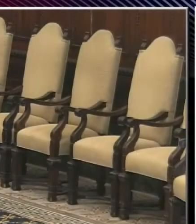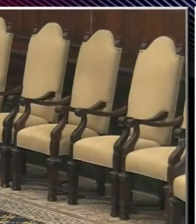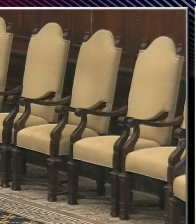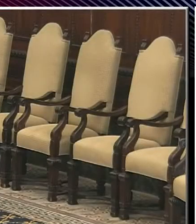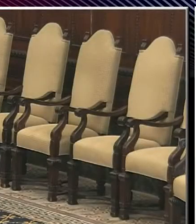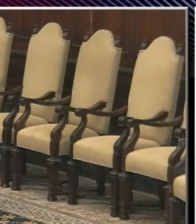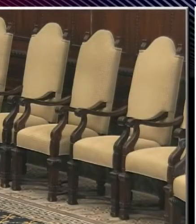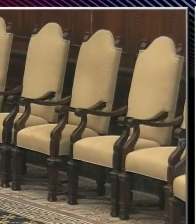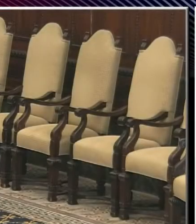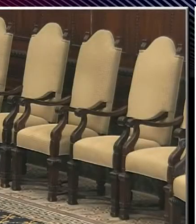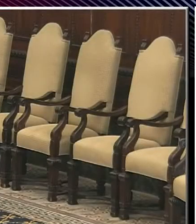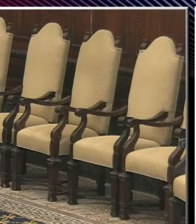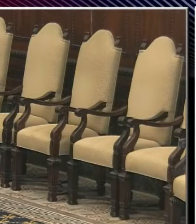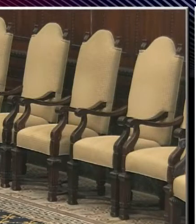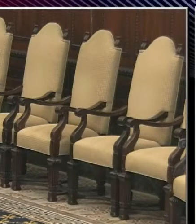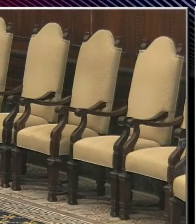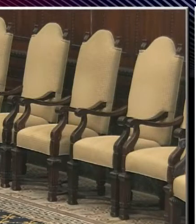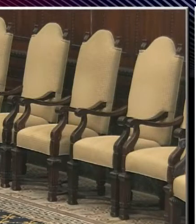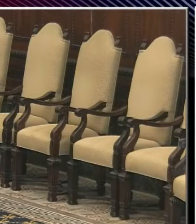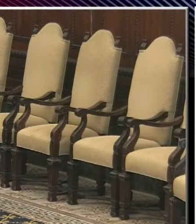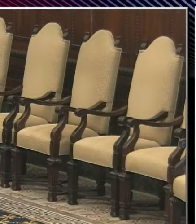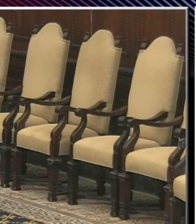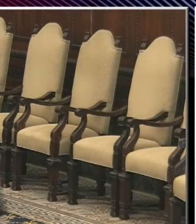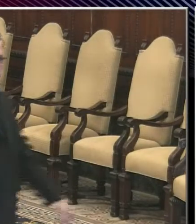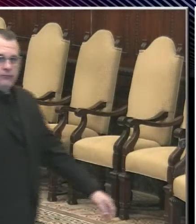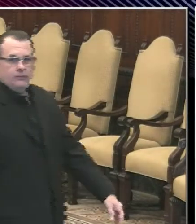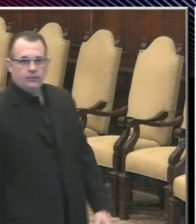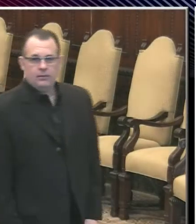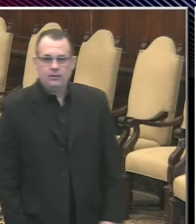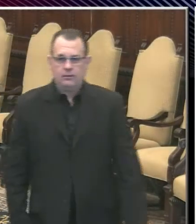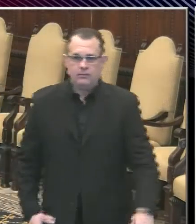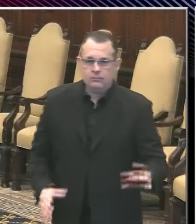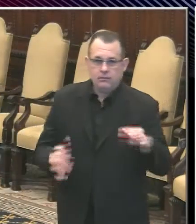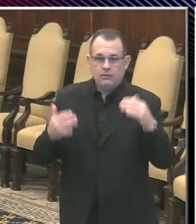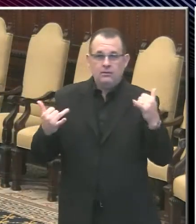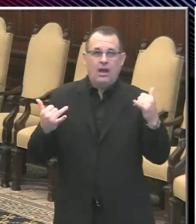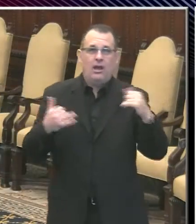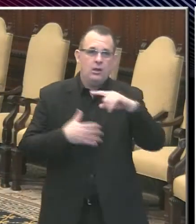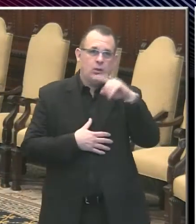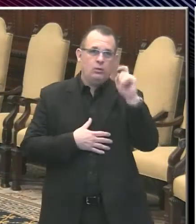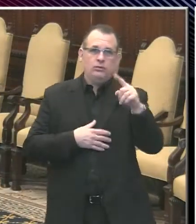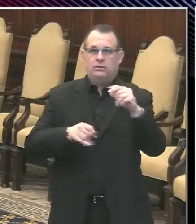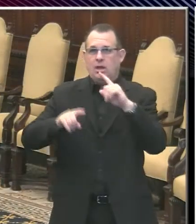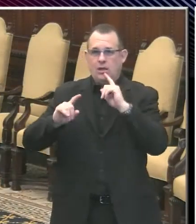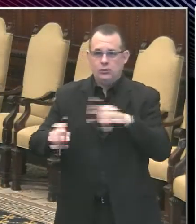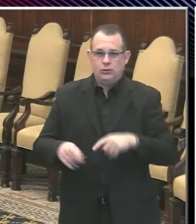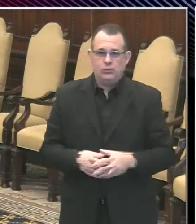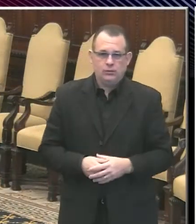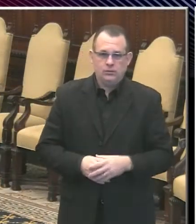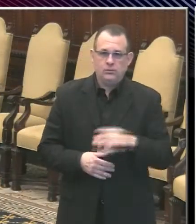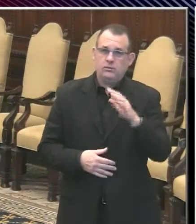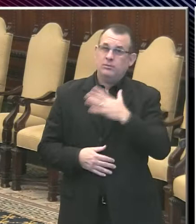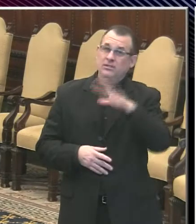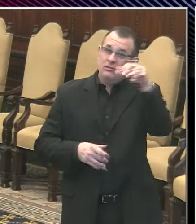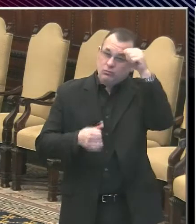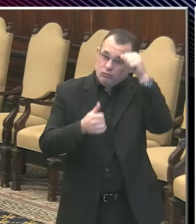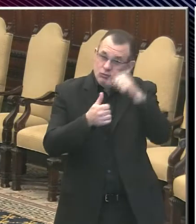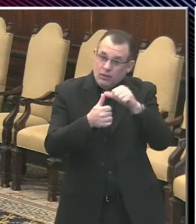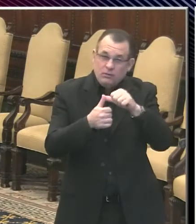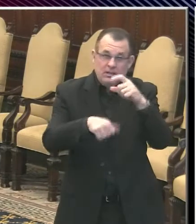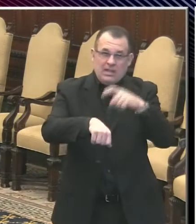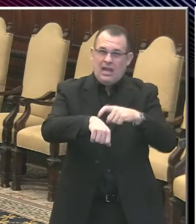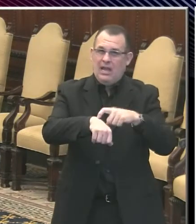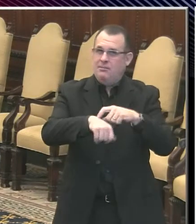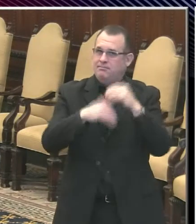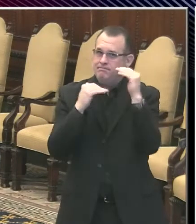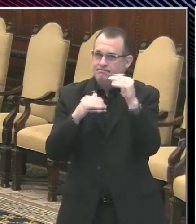Great. Thank you, Armando. We're now going to move to the Q&A portion for members of the press. Please remember we have limited time during the briefing,